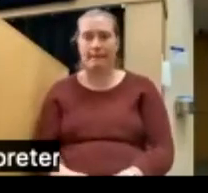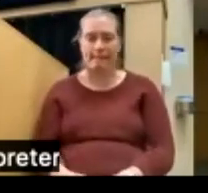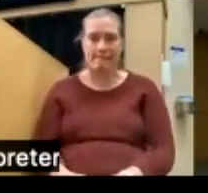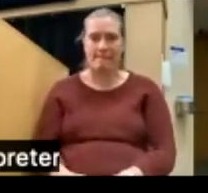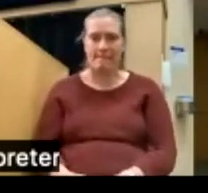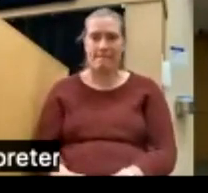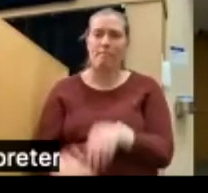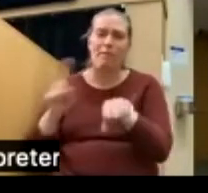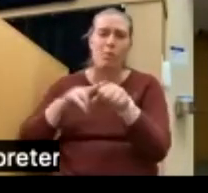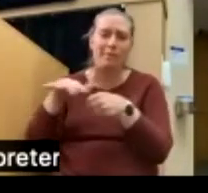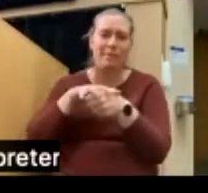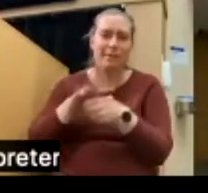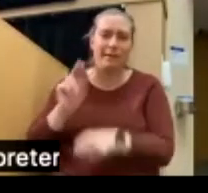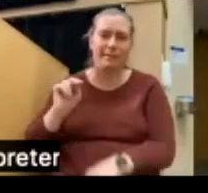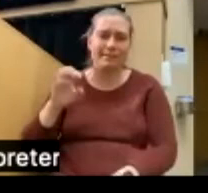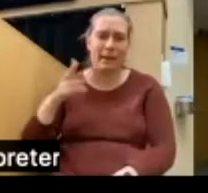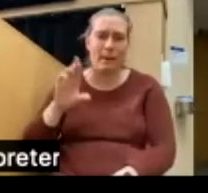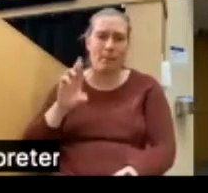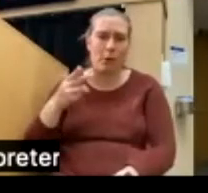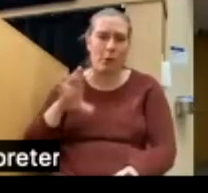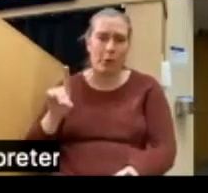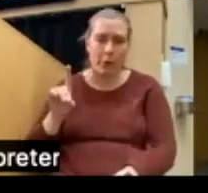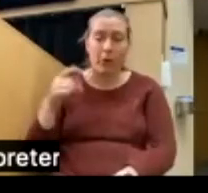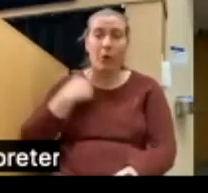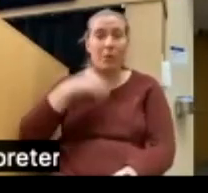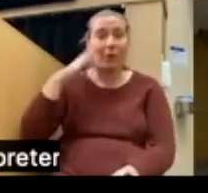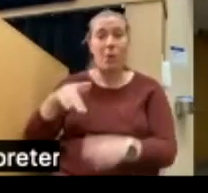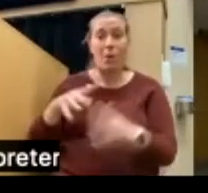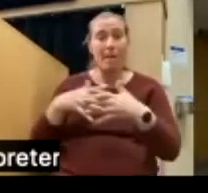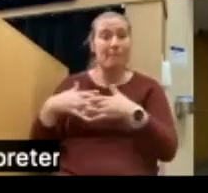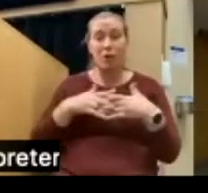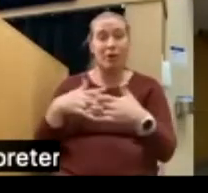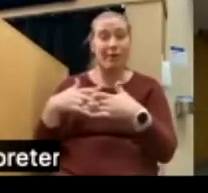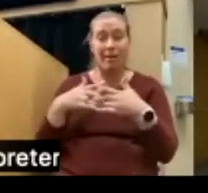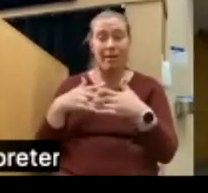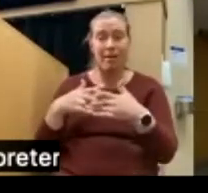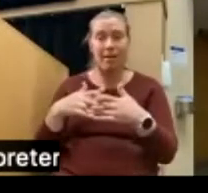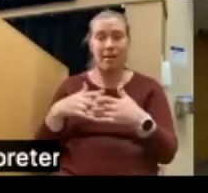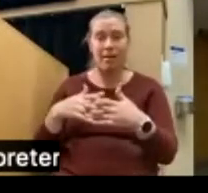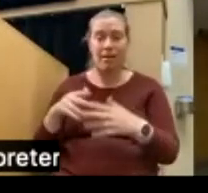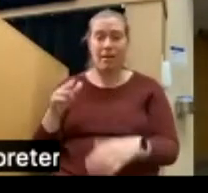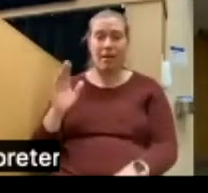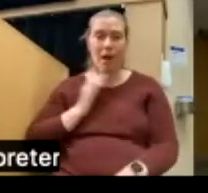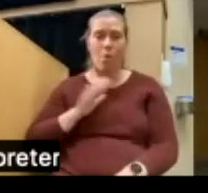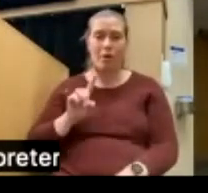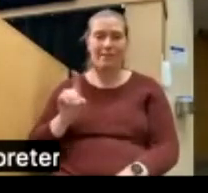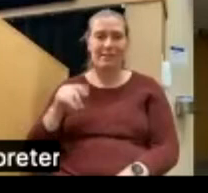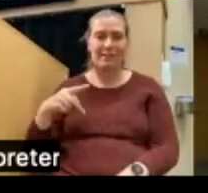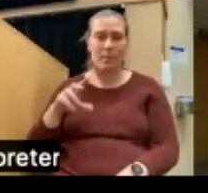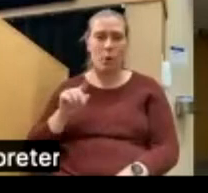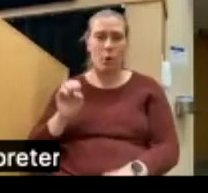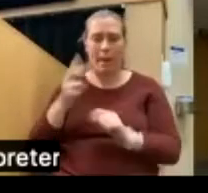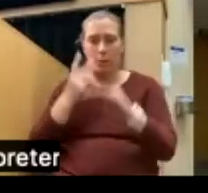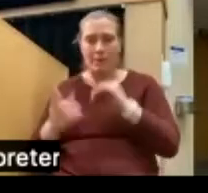And of course, neighborhood. So we know that in America, you know, our zip code's a better predictor of our health than